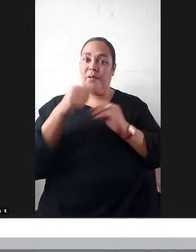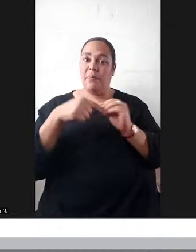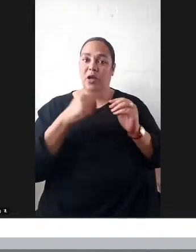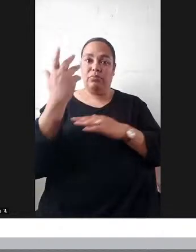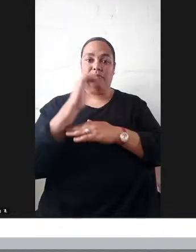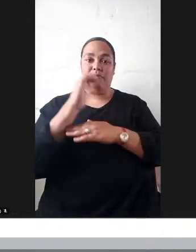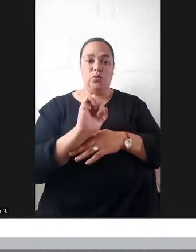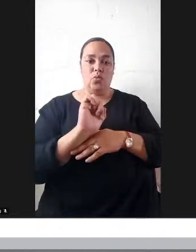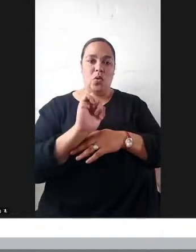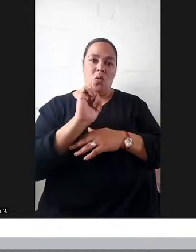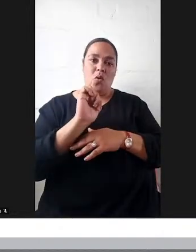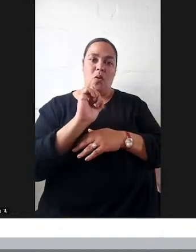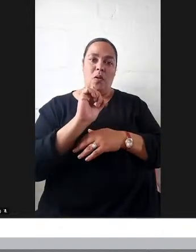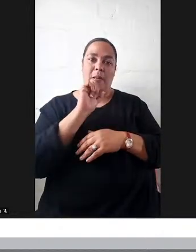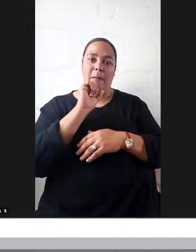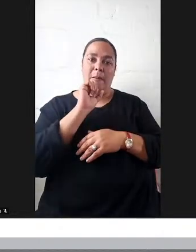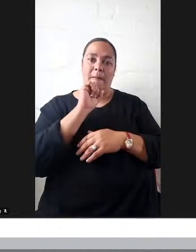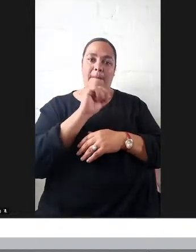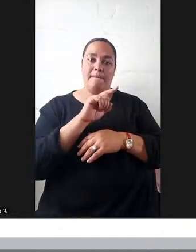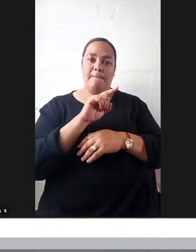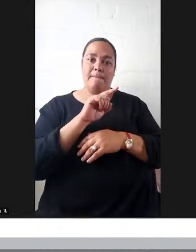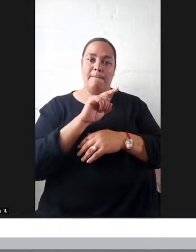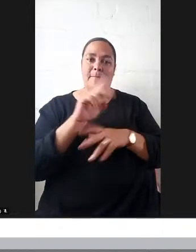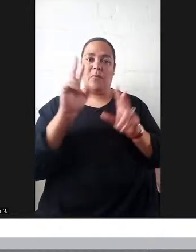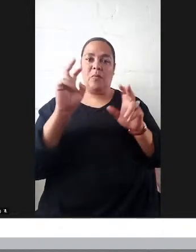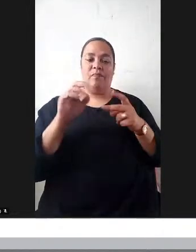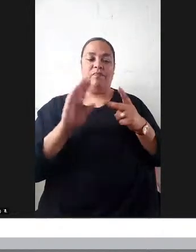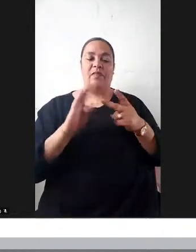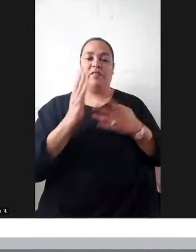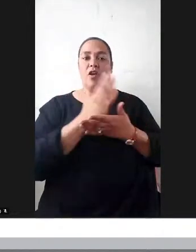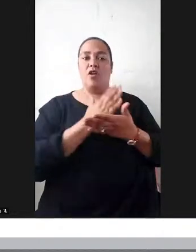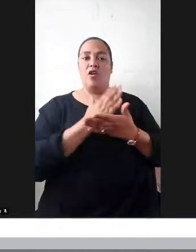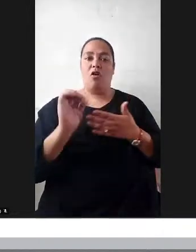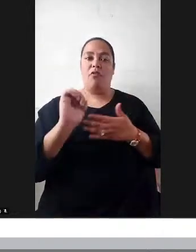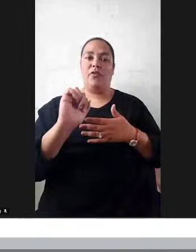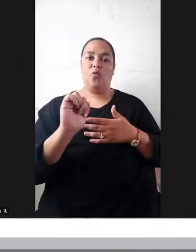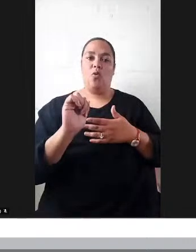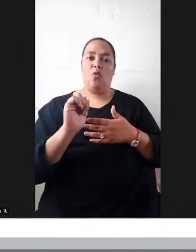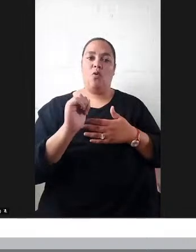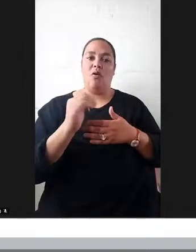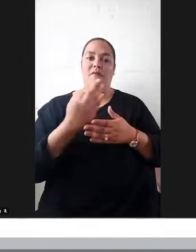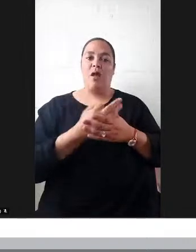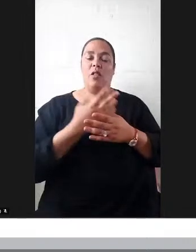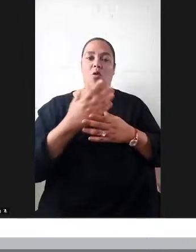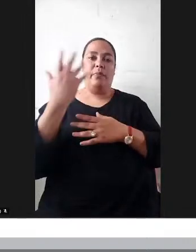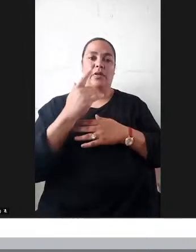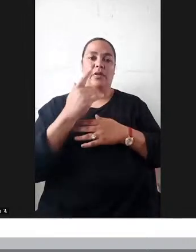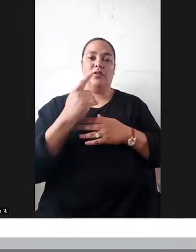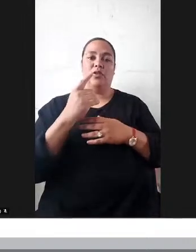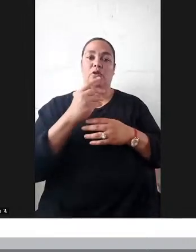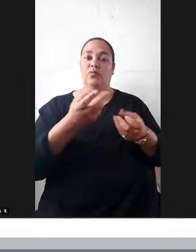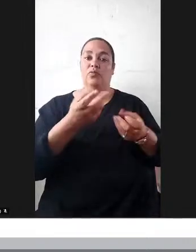that was the, can I call it the second half of the file or the presentation forwarded to us?